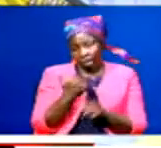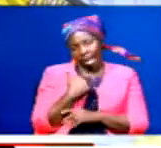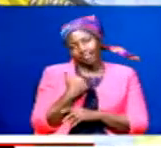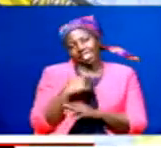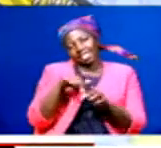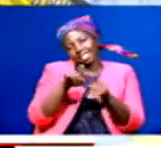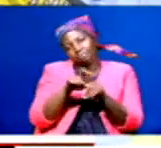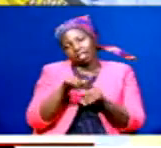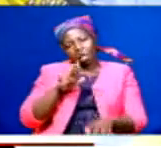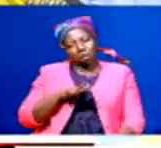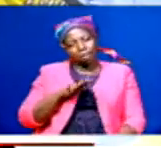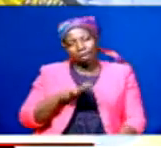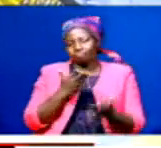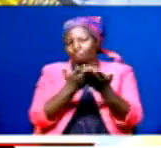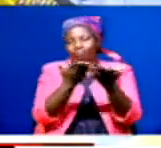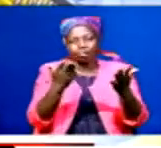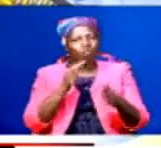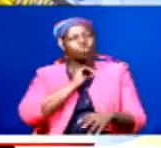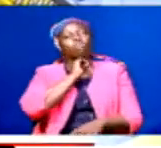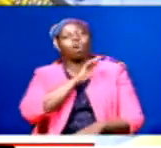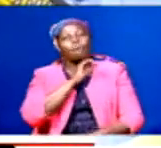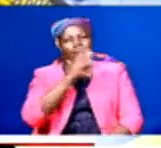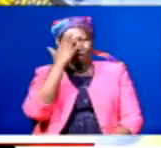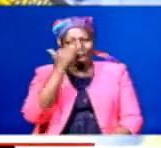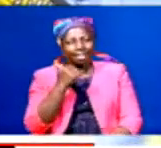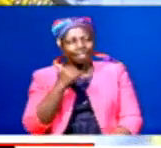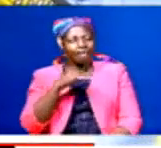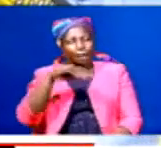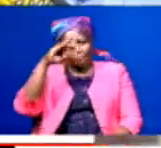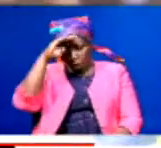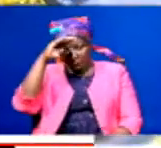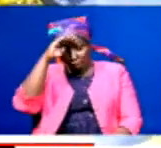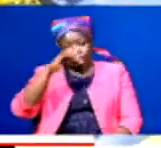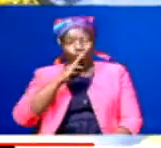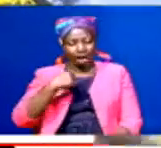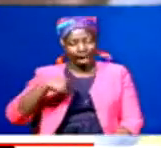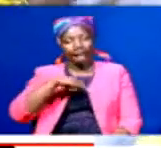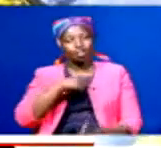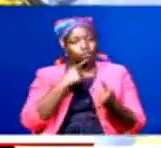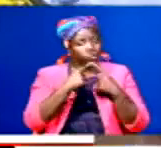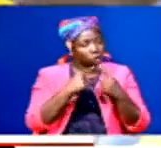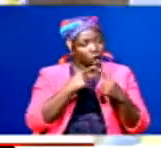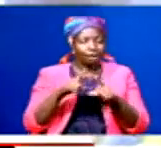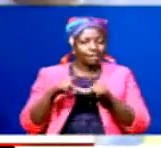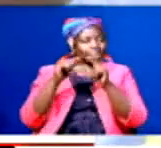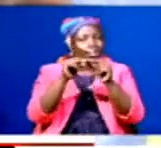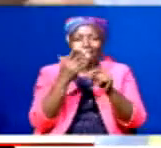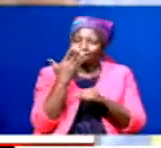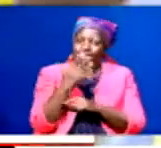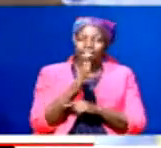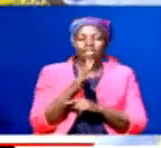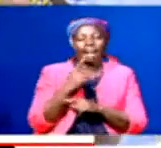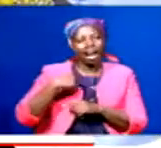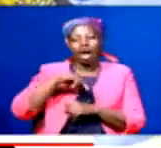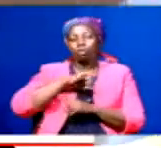ambao wamama hawa wanalia ni pombe. Kwa hivyo tumeongea na tunasema sisi tutarudi